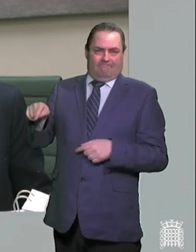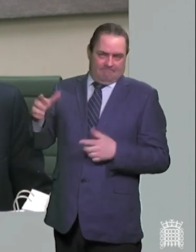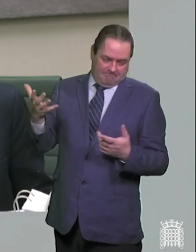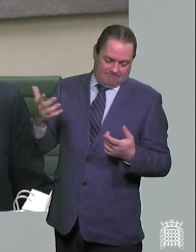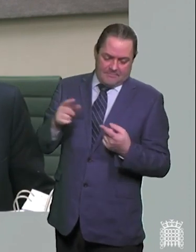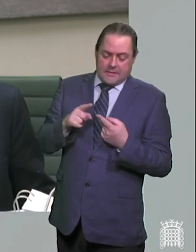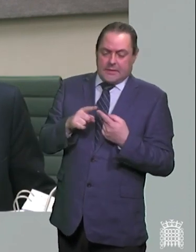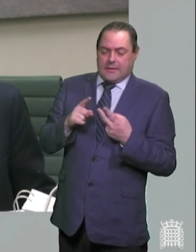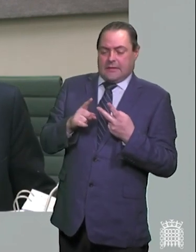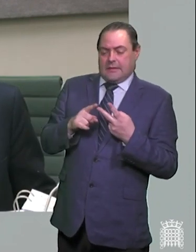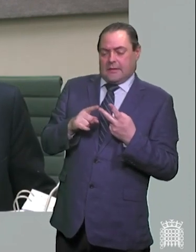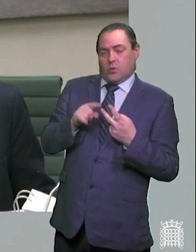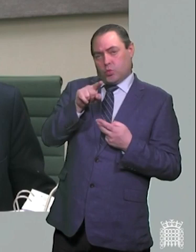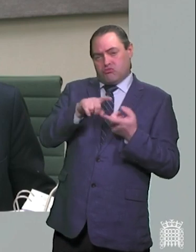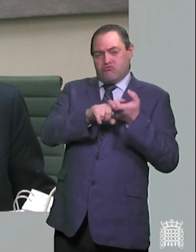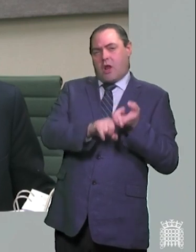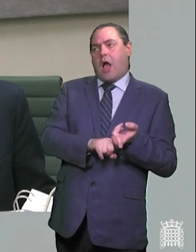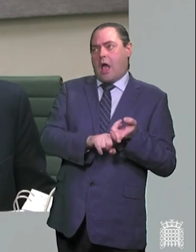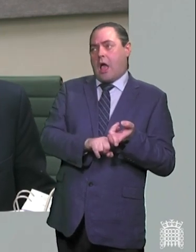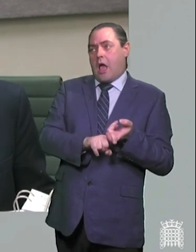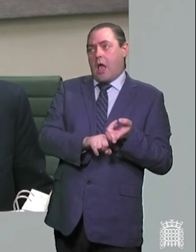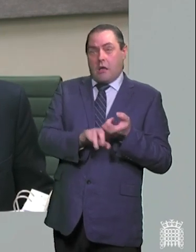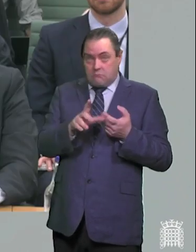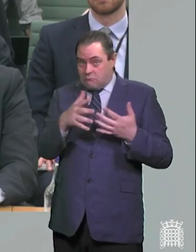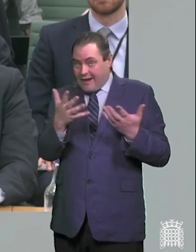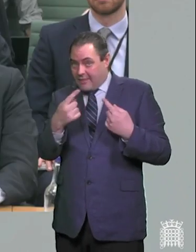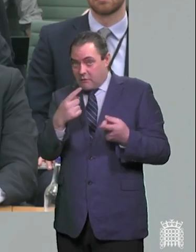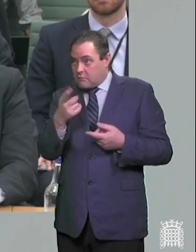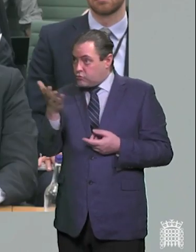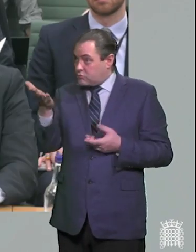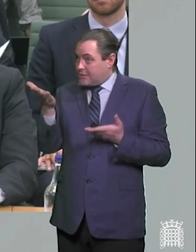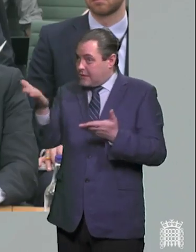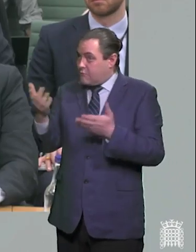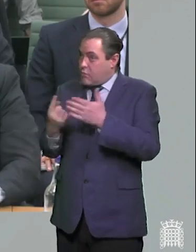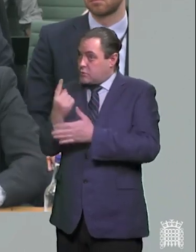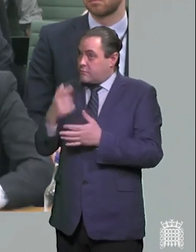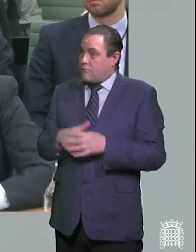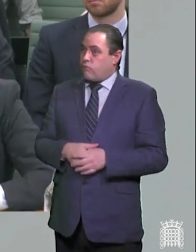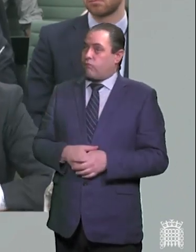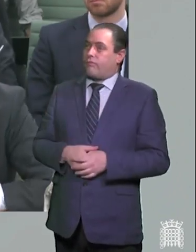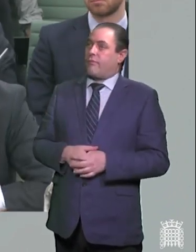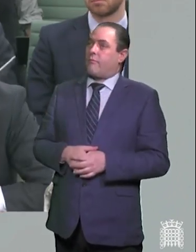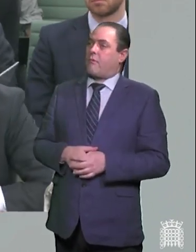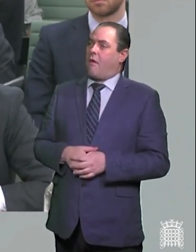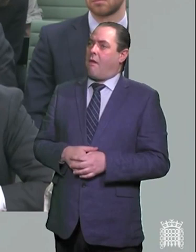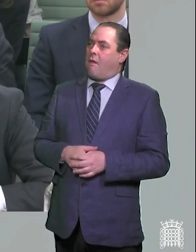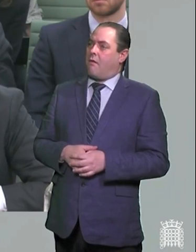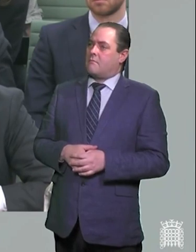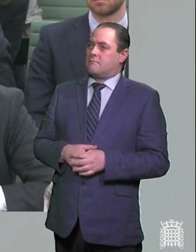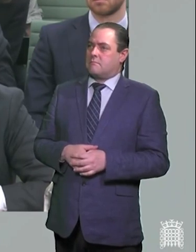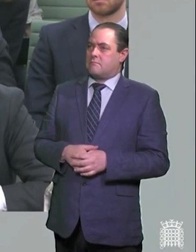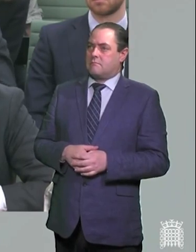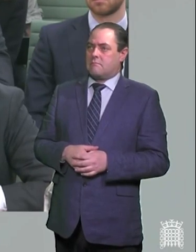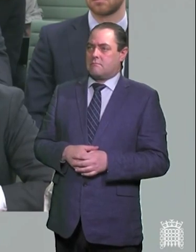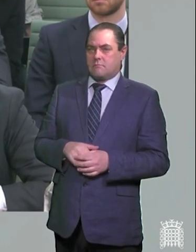Then there's the question of your reliance on... I mean, have you got anything to say about that? I should give you the opportunity. Well, I think if you're